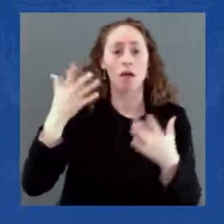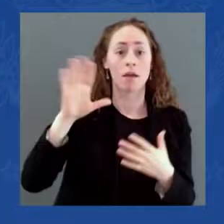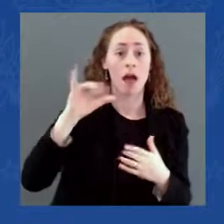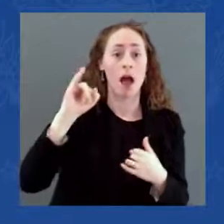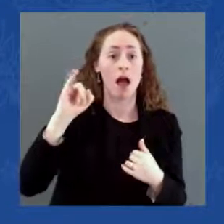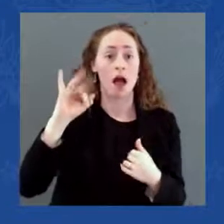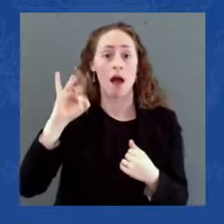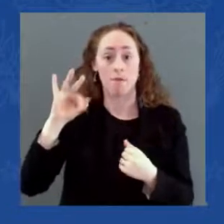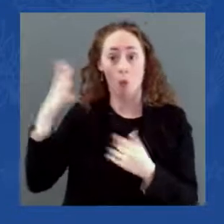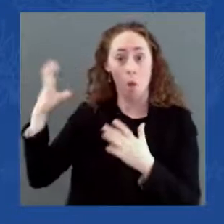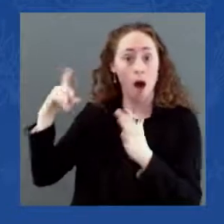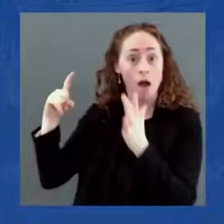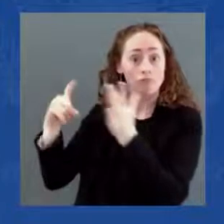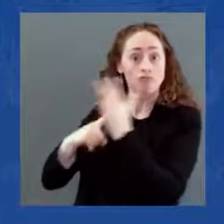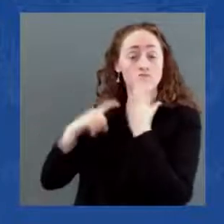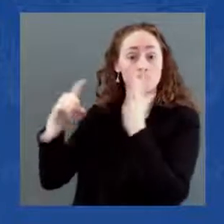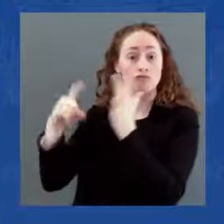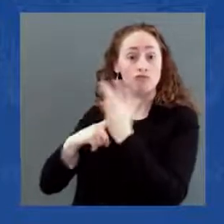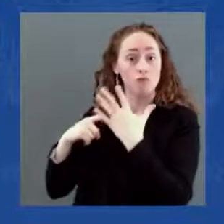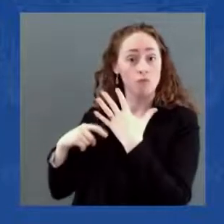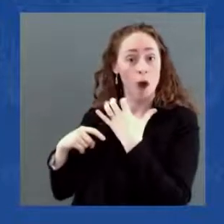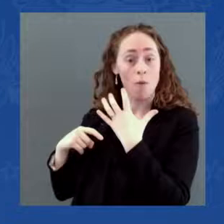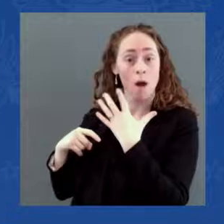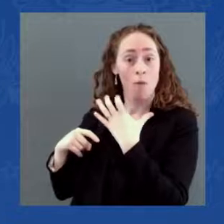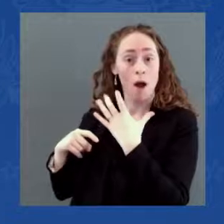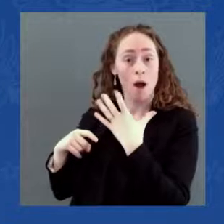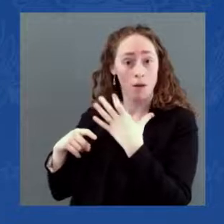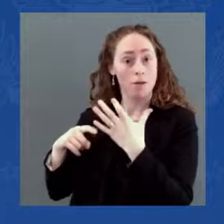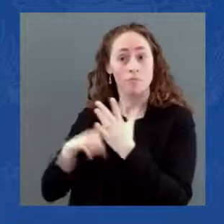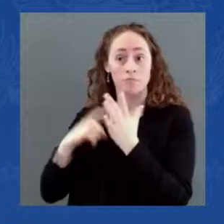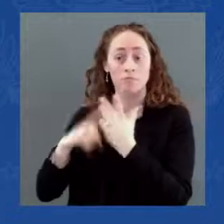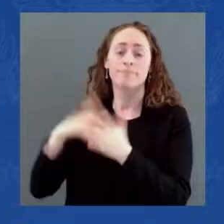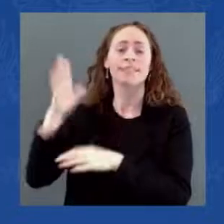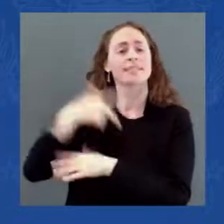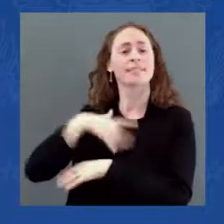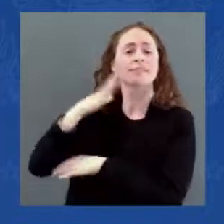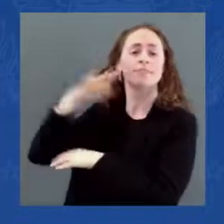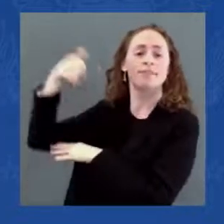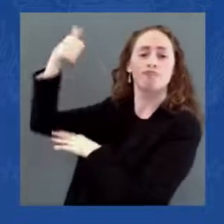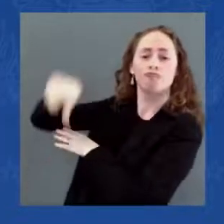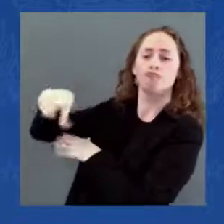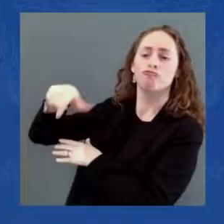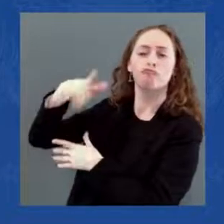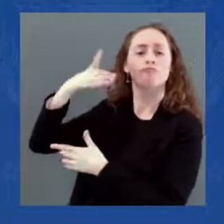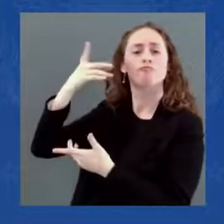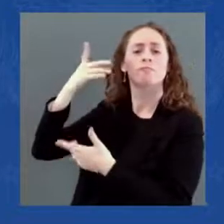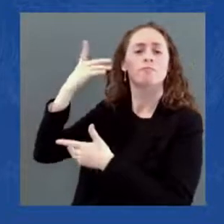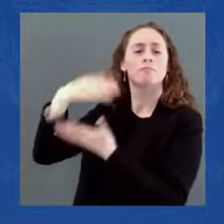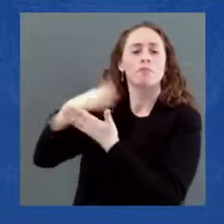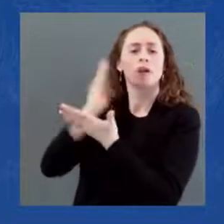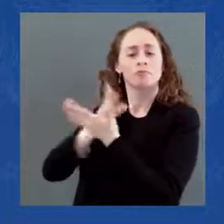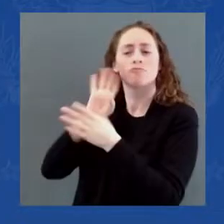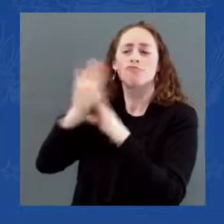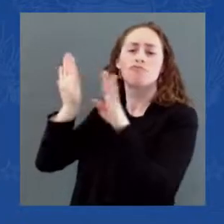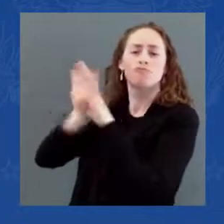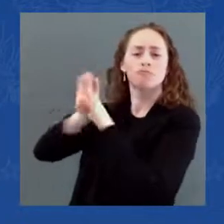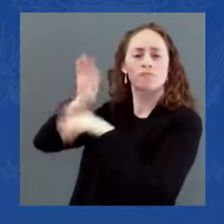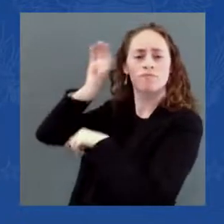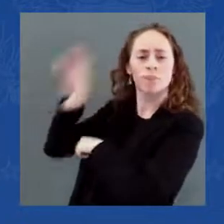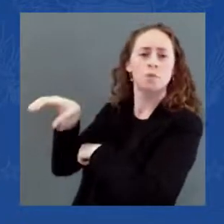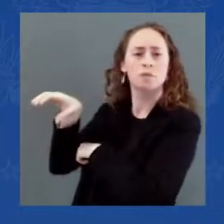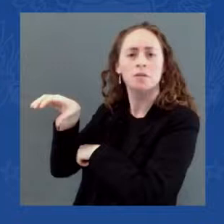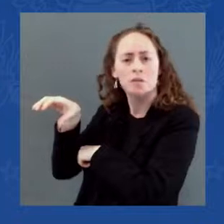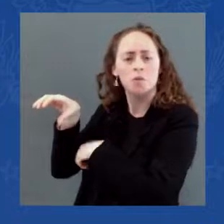In the neighborhood I come from in Claymont, they'd look at me and say, go figure, go figure. But before I